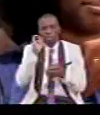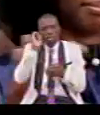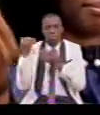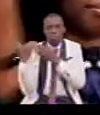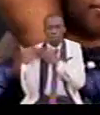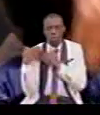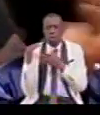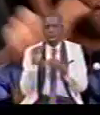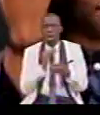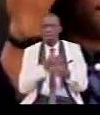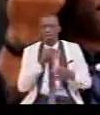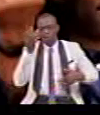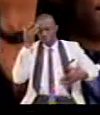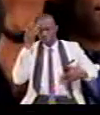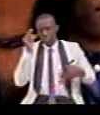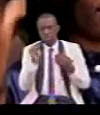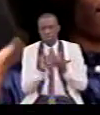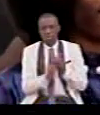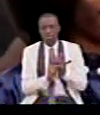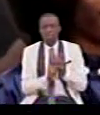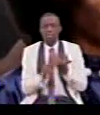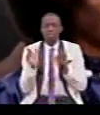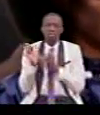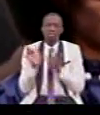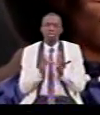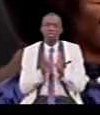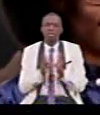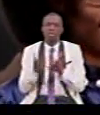sicknesses. Jesus carried each and every